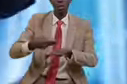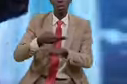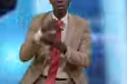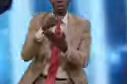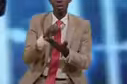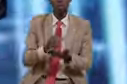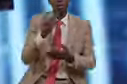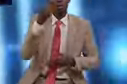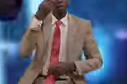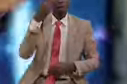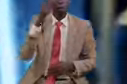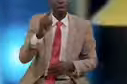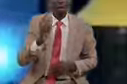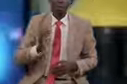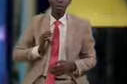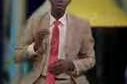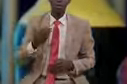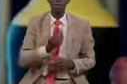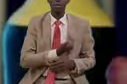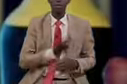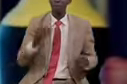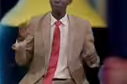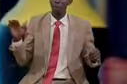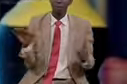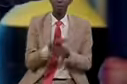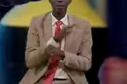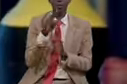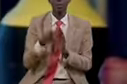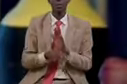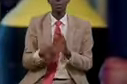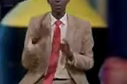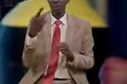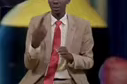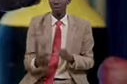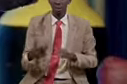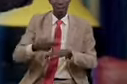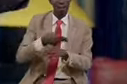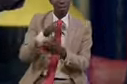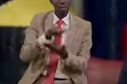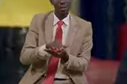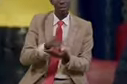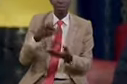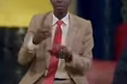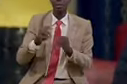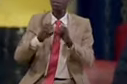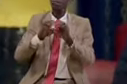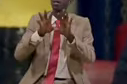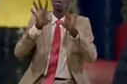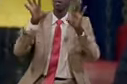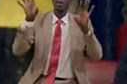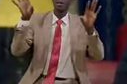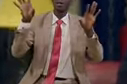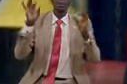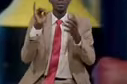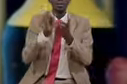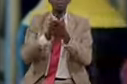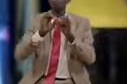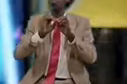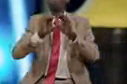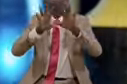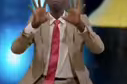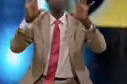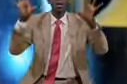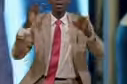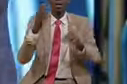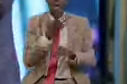for our fullness. The lamp, the light that shines, and it